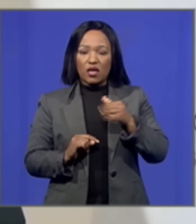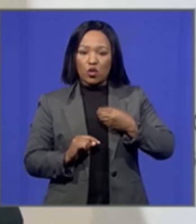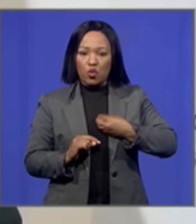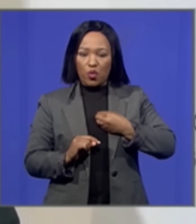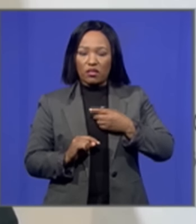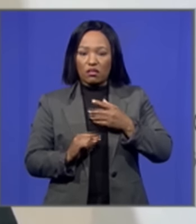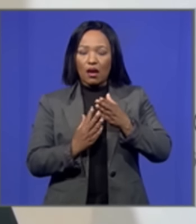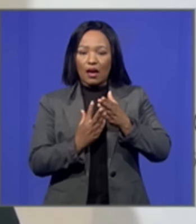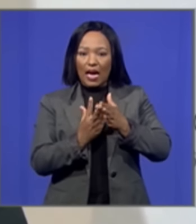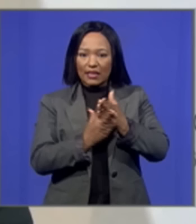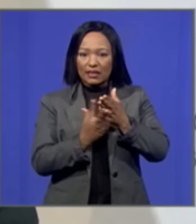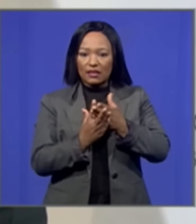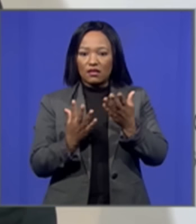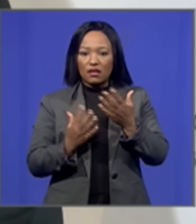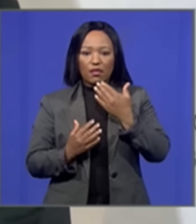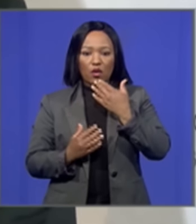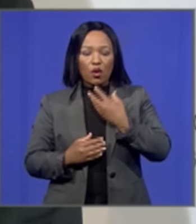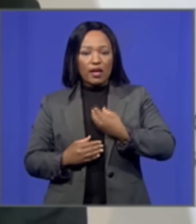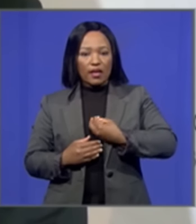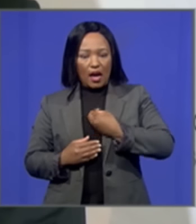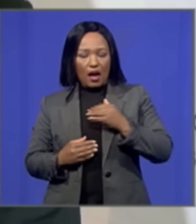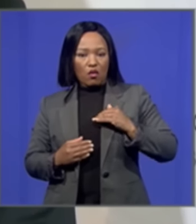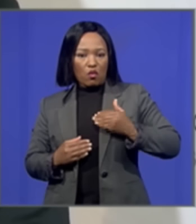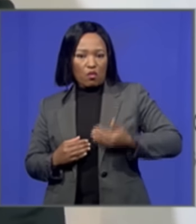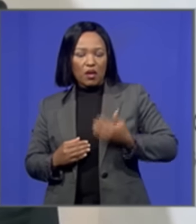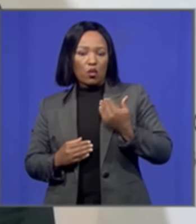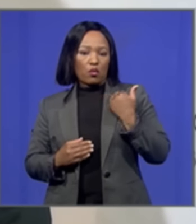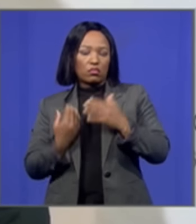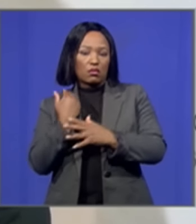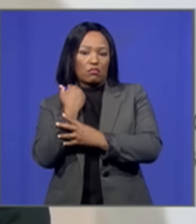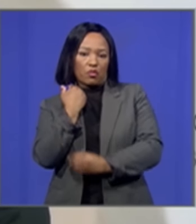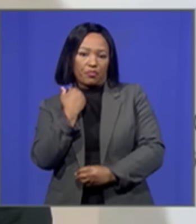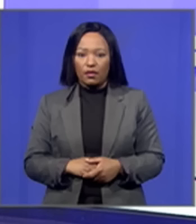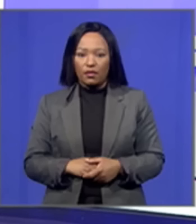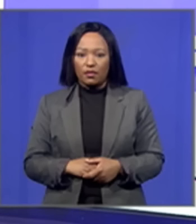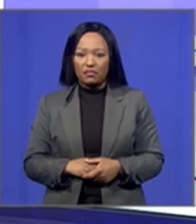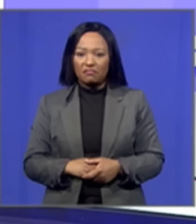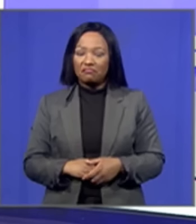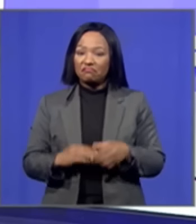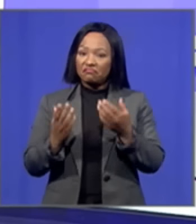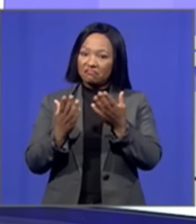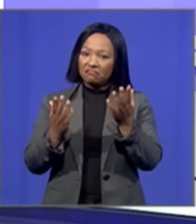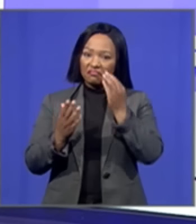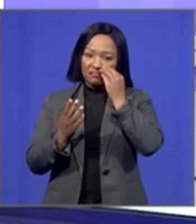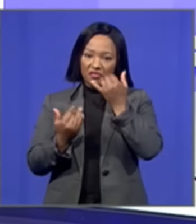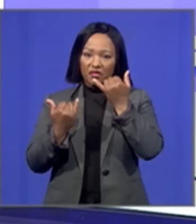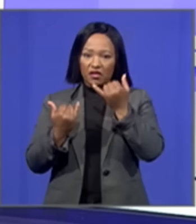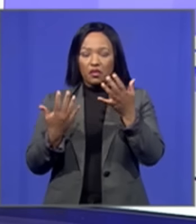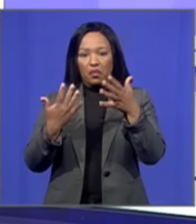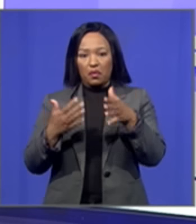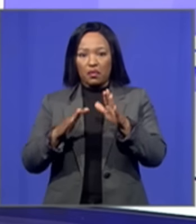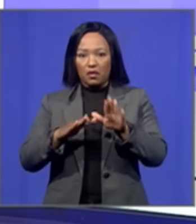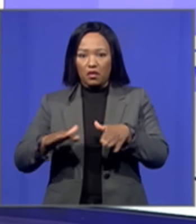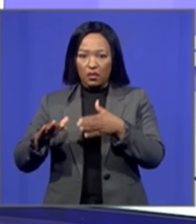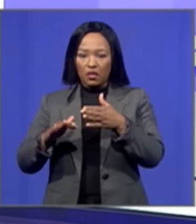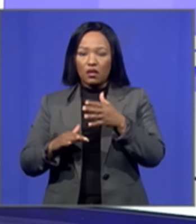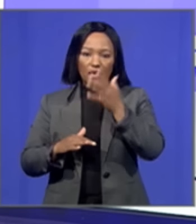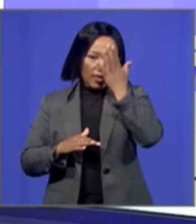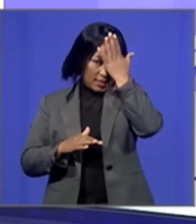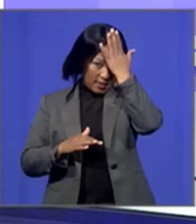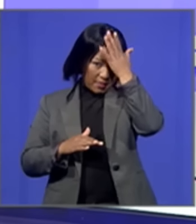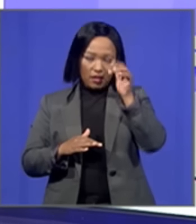being accessed particularly by young women from previously disadvantaged backgrounds. Motho di le kalo tsa segonjono dikgang tsa sepedi